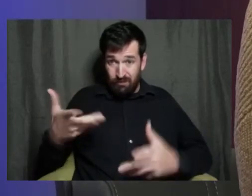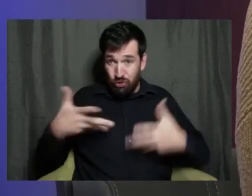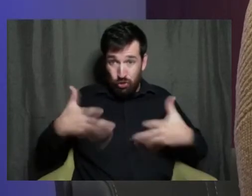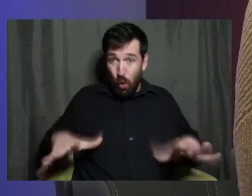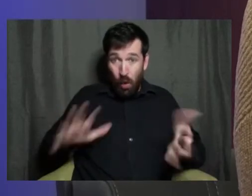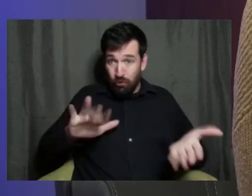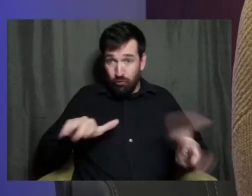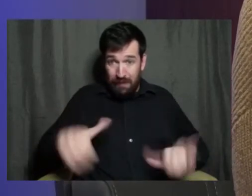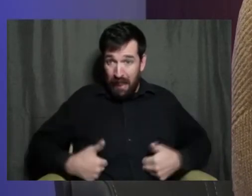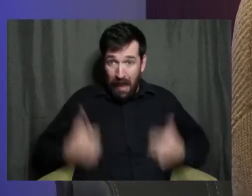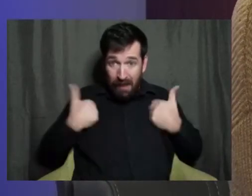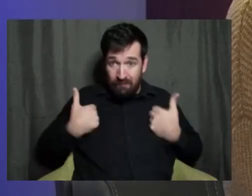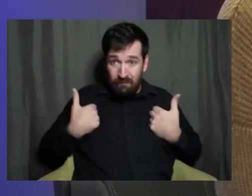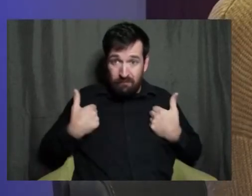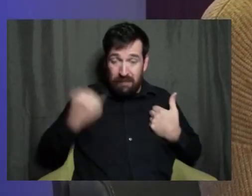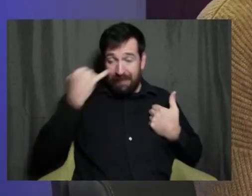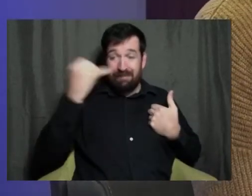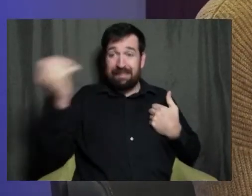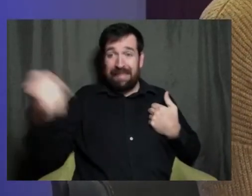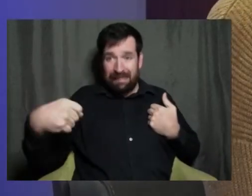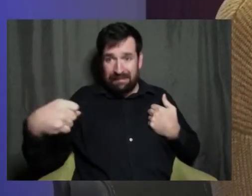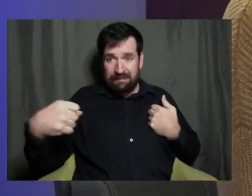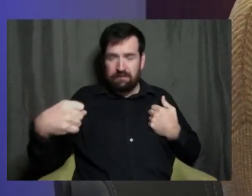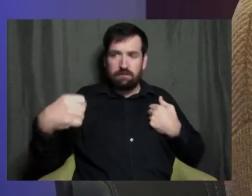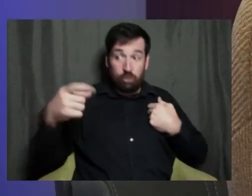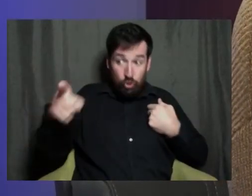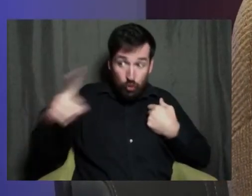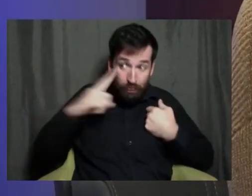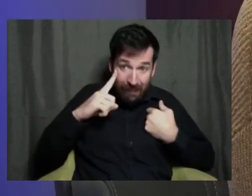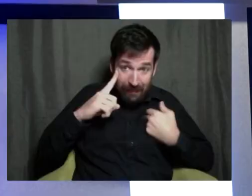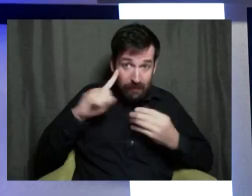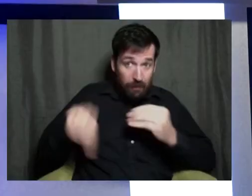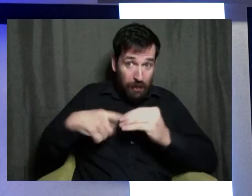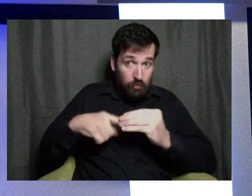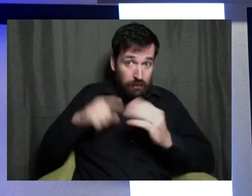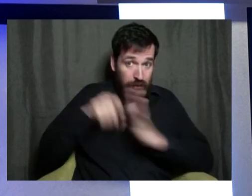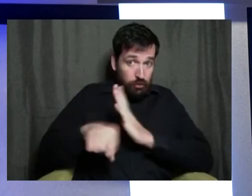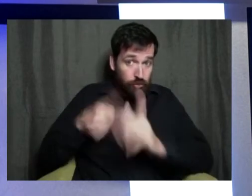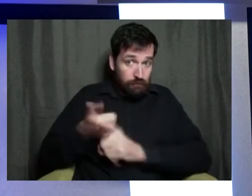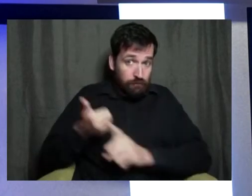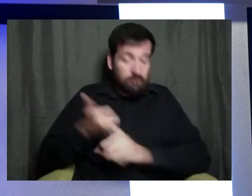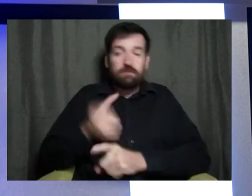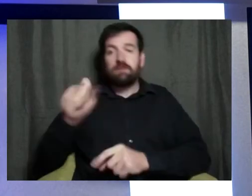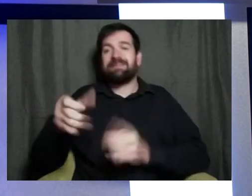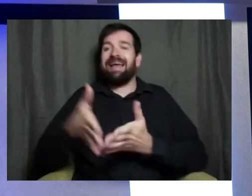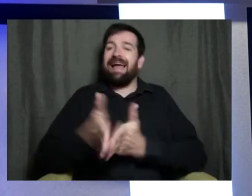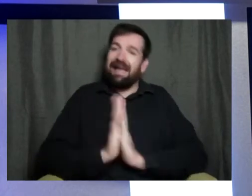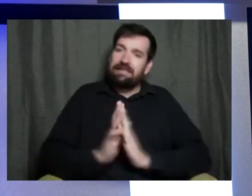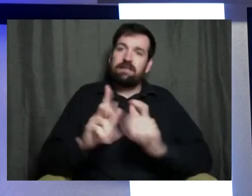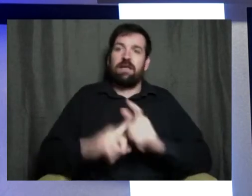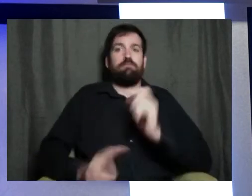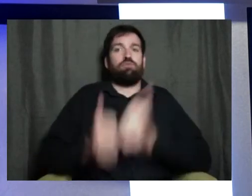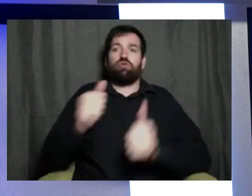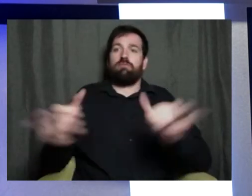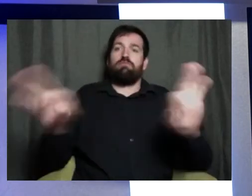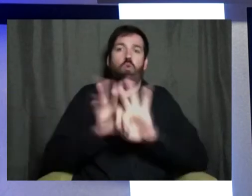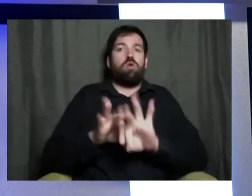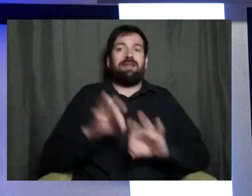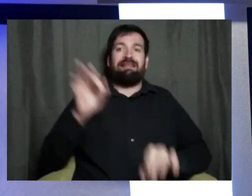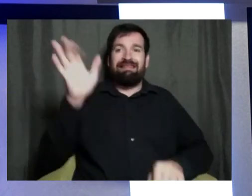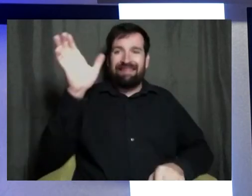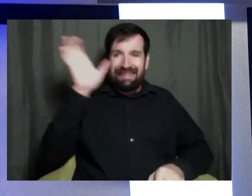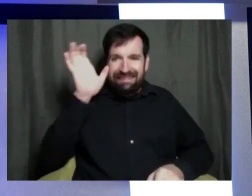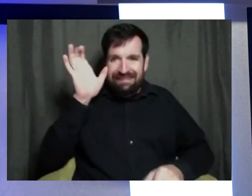alive? If they say yes, are you thinking of killing yourself? Ask questions, and more importantly, listen. Listen. And as a parent, if you have questions, where should you